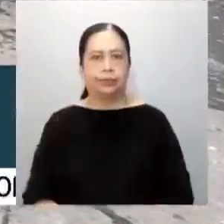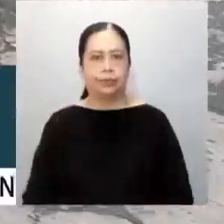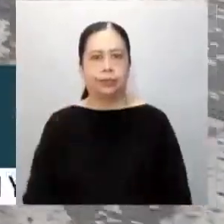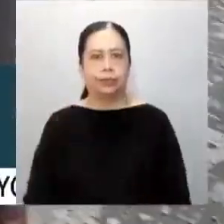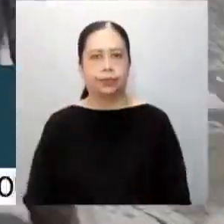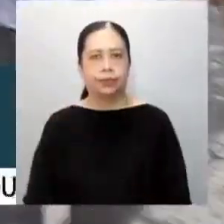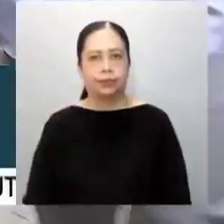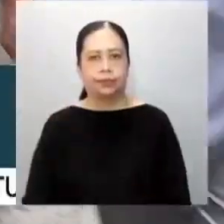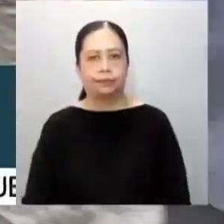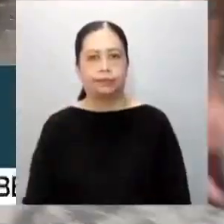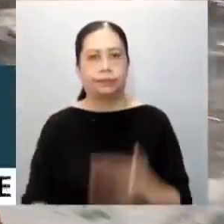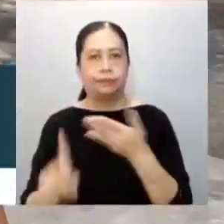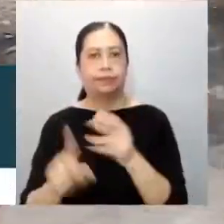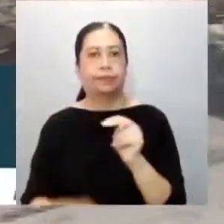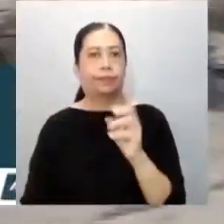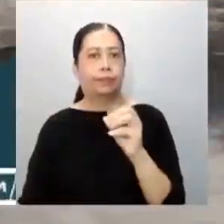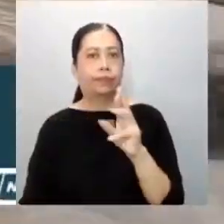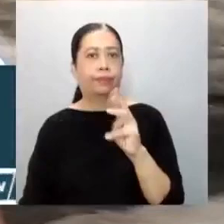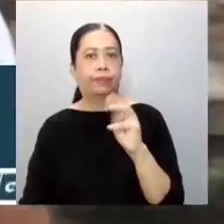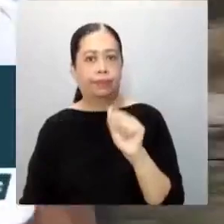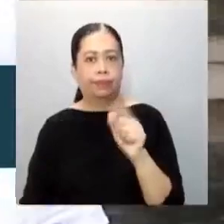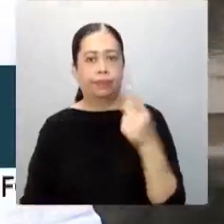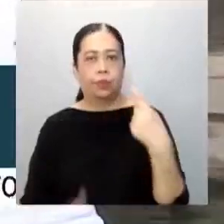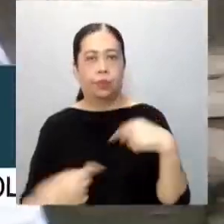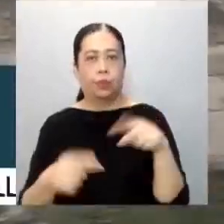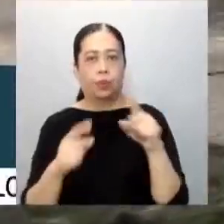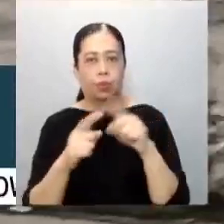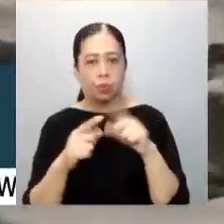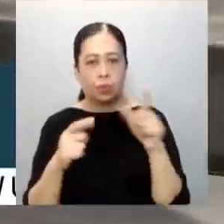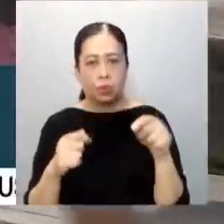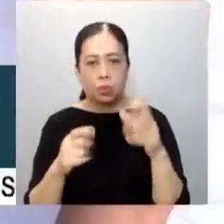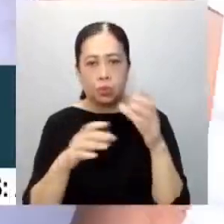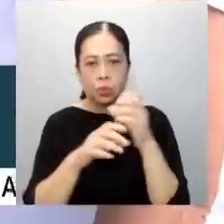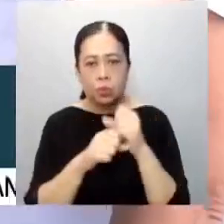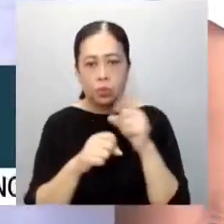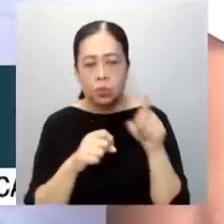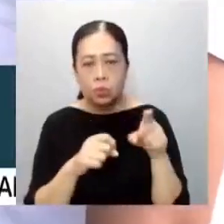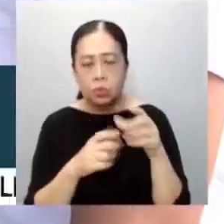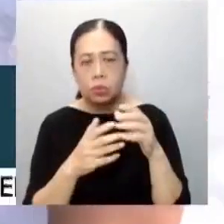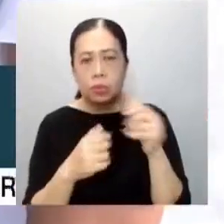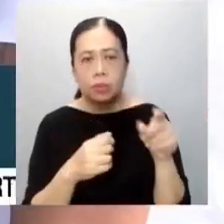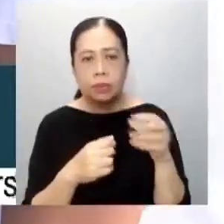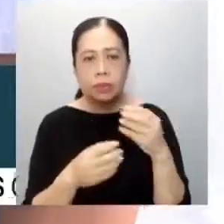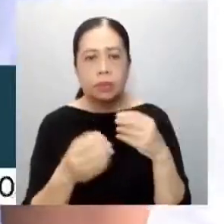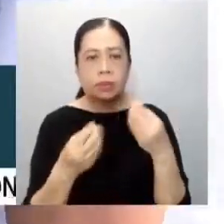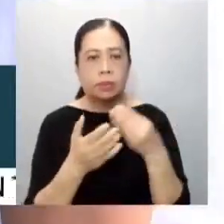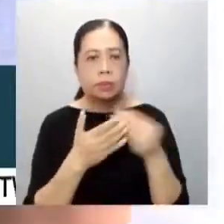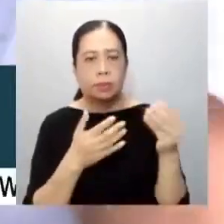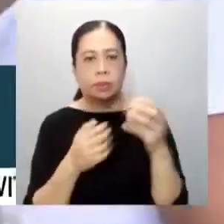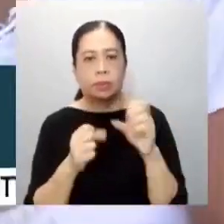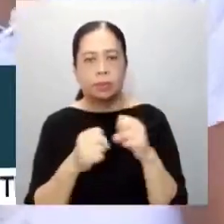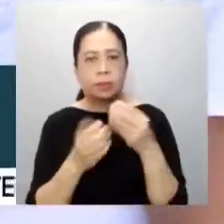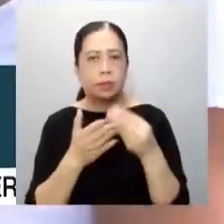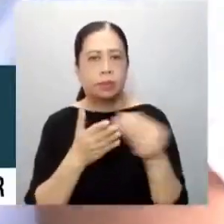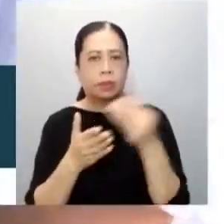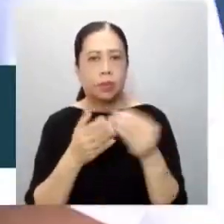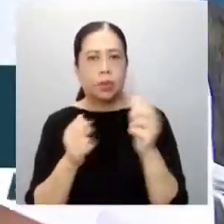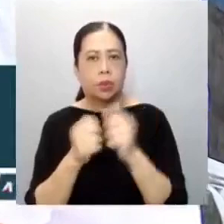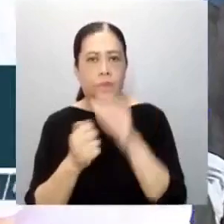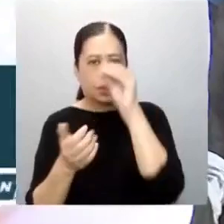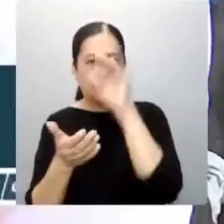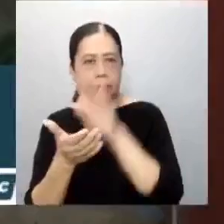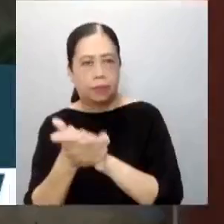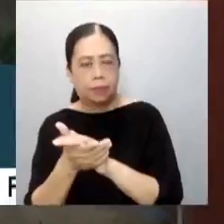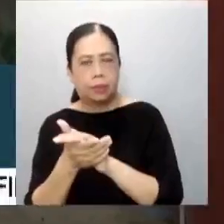This is Norma Abacan. She's on her way to a local fishmonger to get their meal for the day. She's going to split her purchase with her husband, a